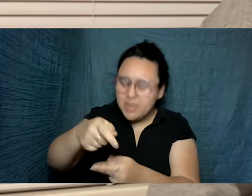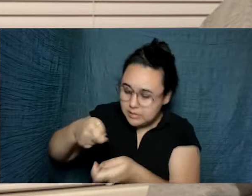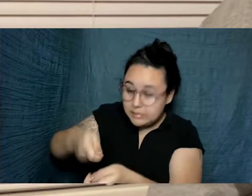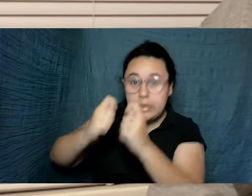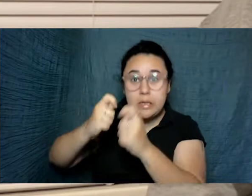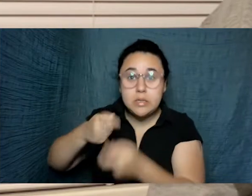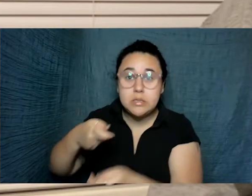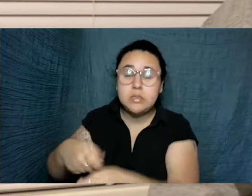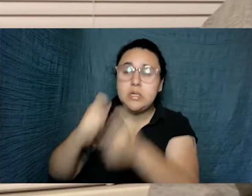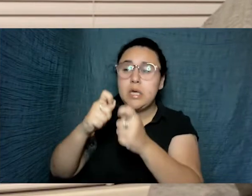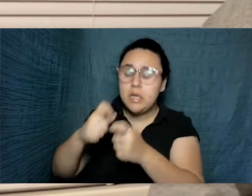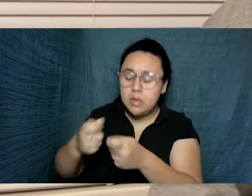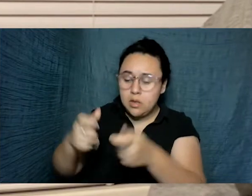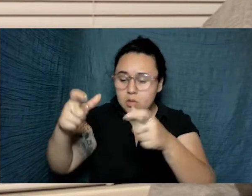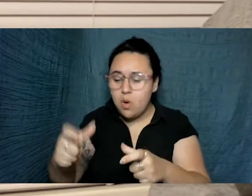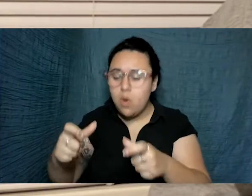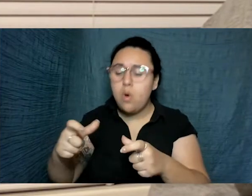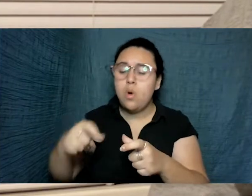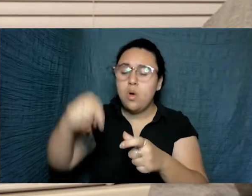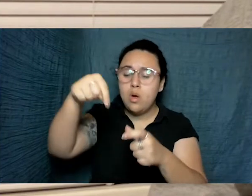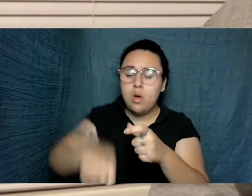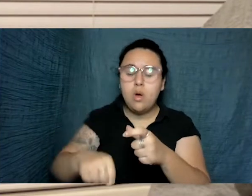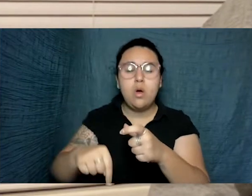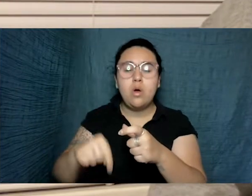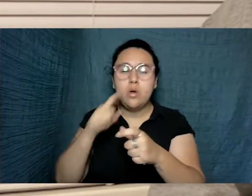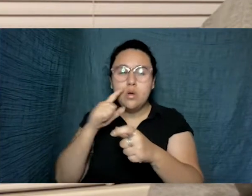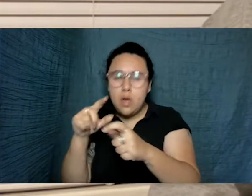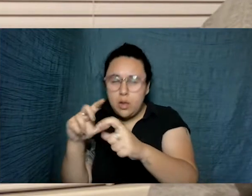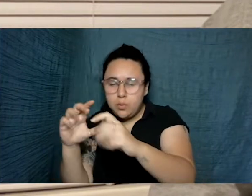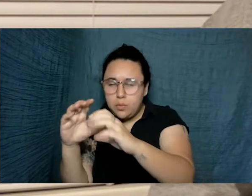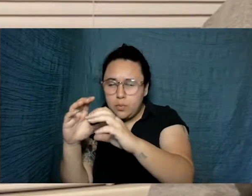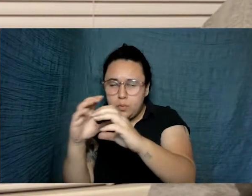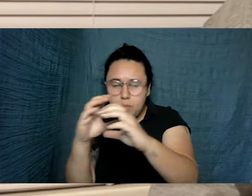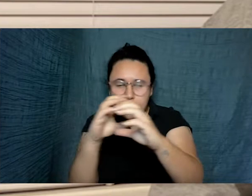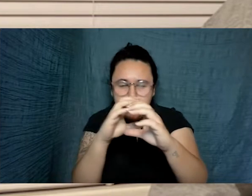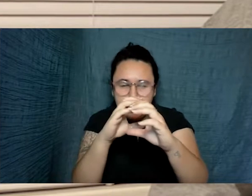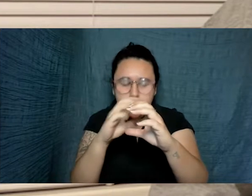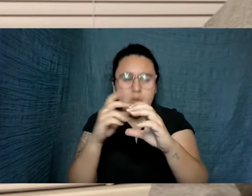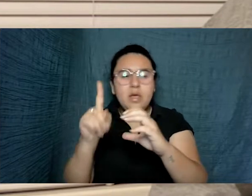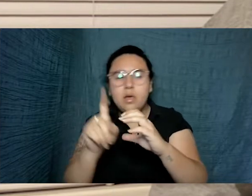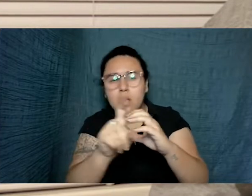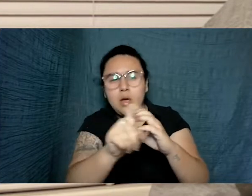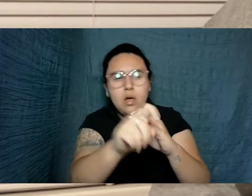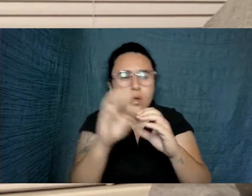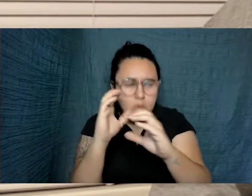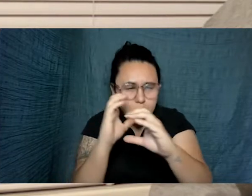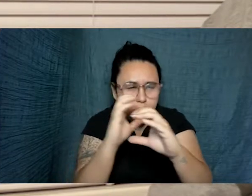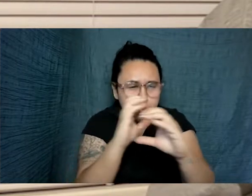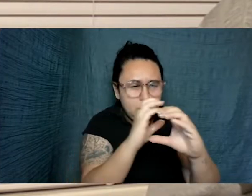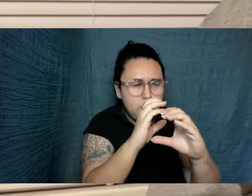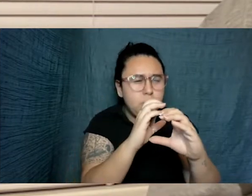hole. He turned and scurried back to the scraggly tree line where he quickly unearthed a large cone-shaped